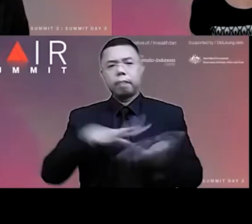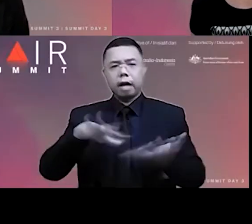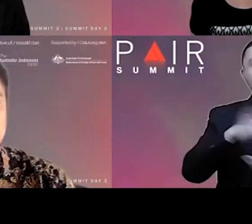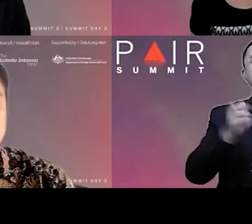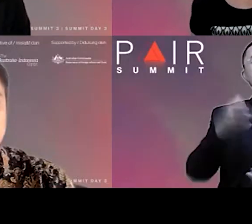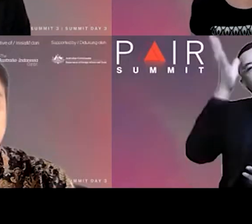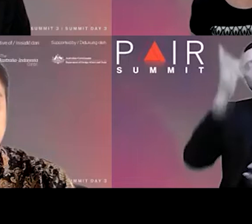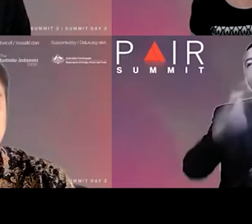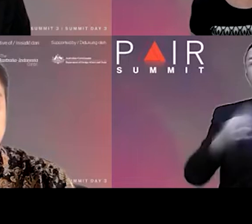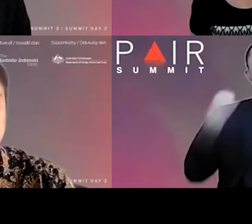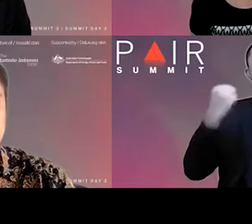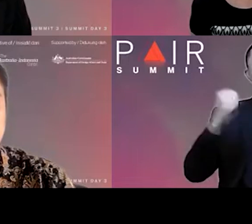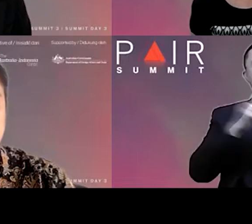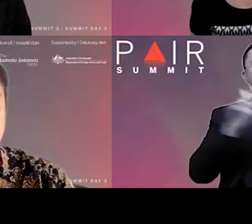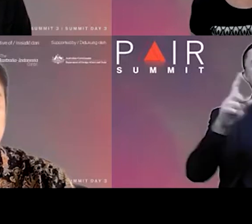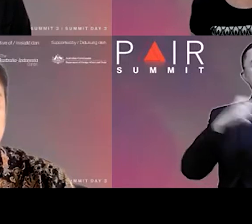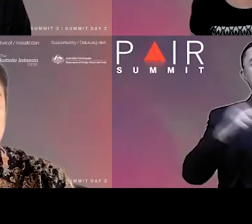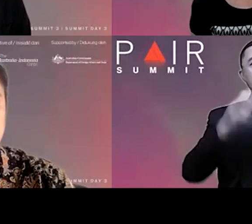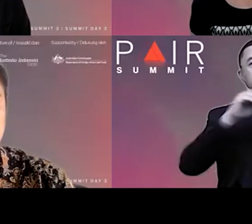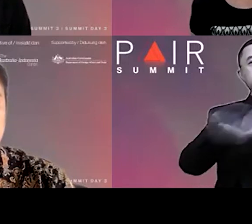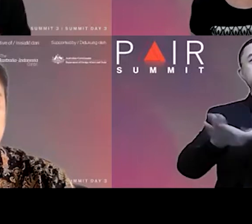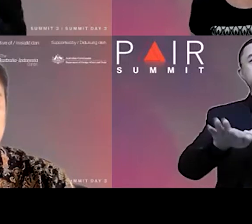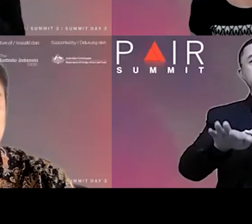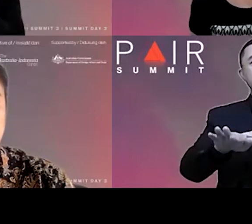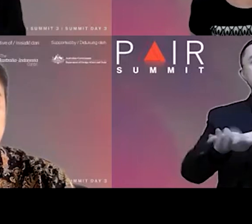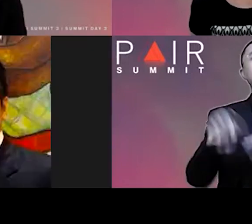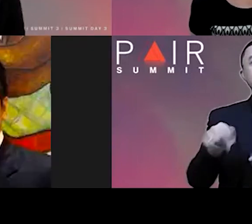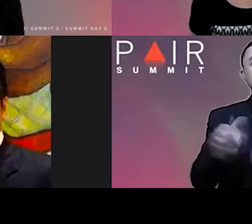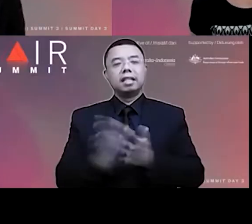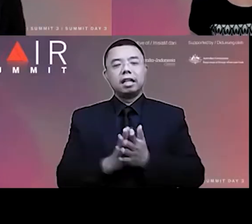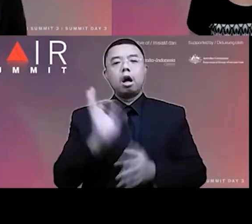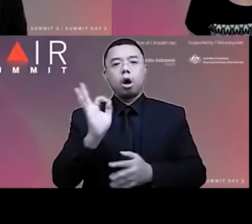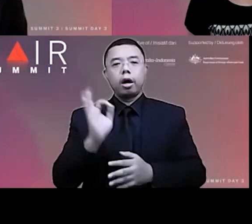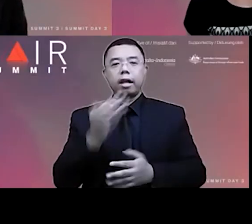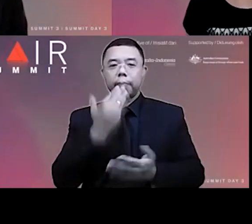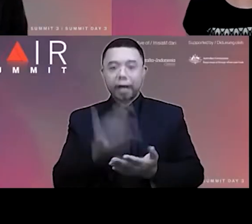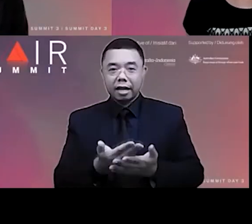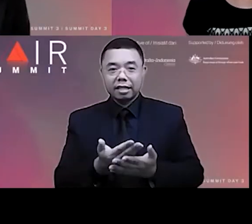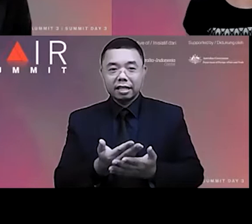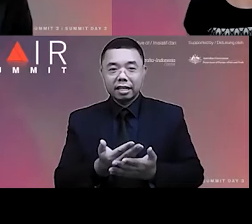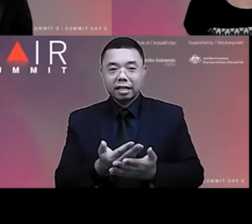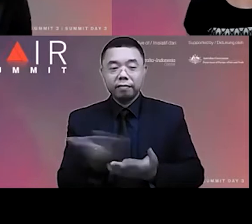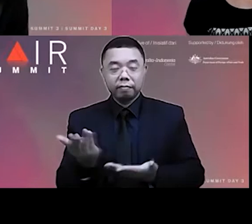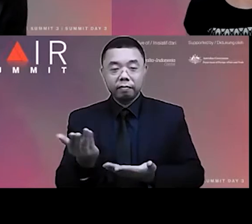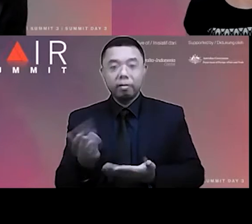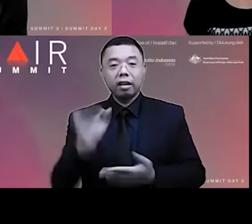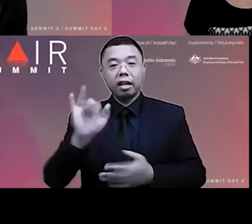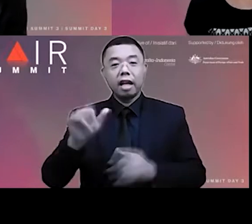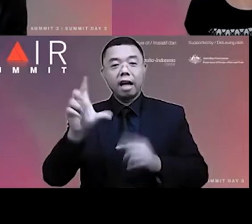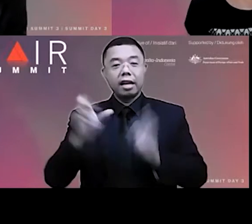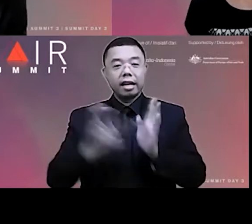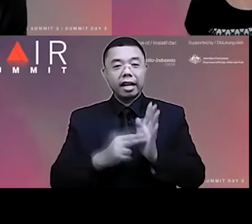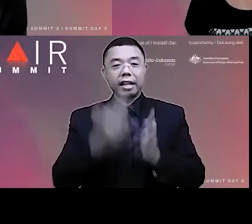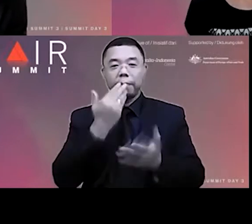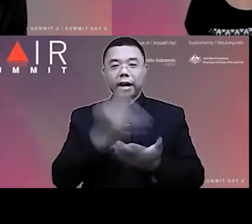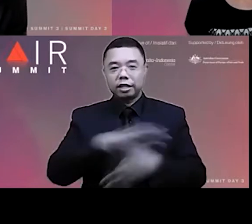as well. Thank you, Yayen and Awalin. Thank you, everyone. It's great to have this opportunity to share with